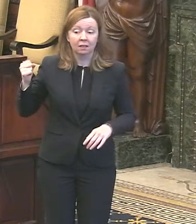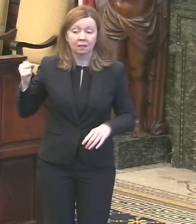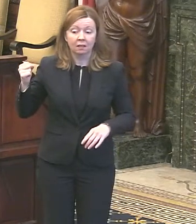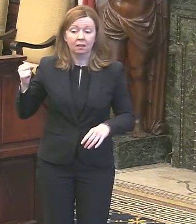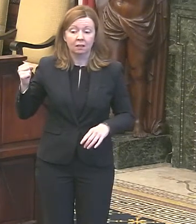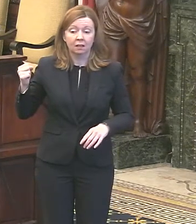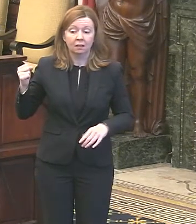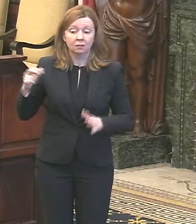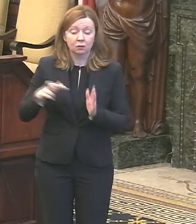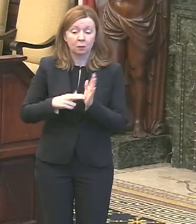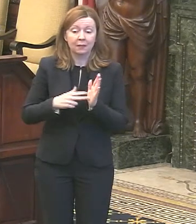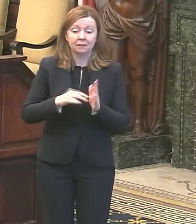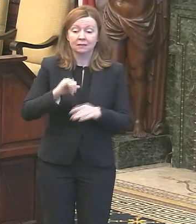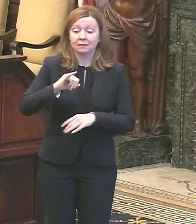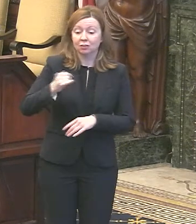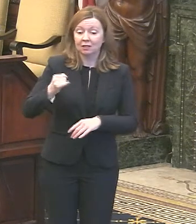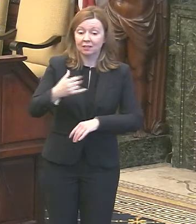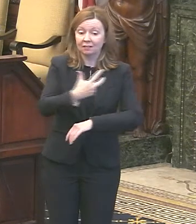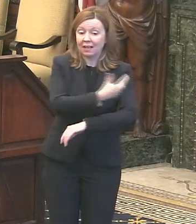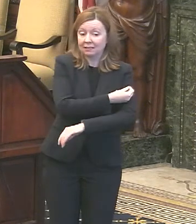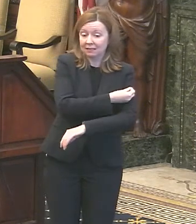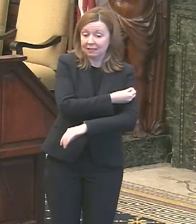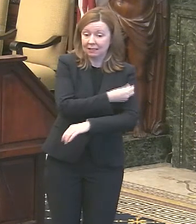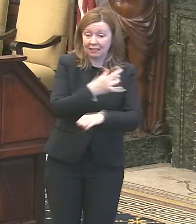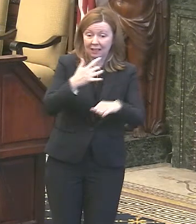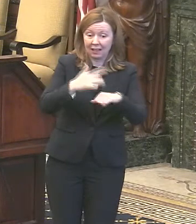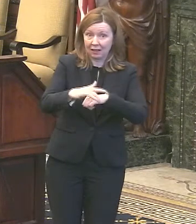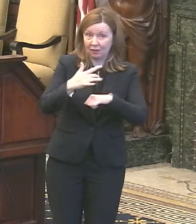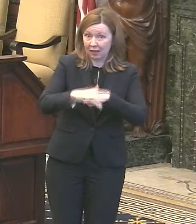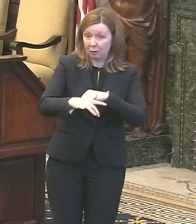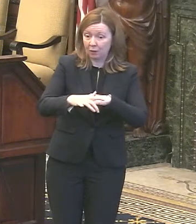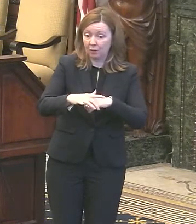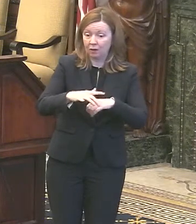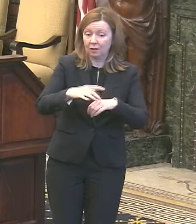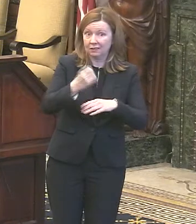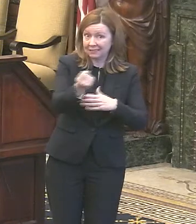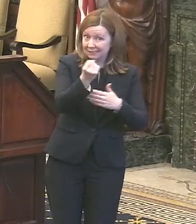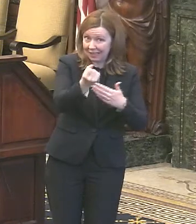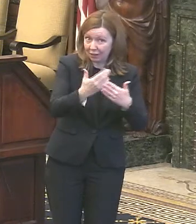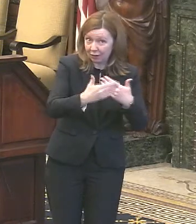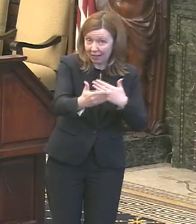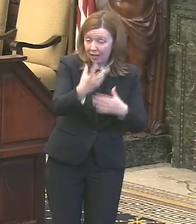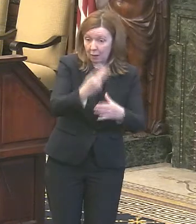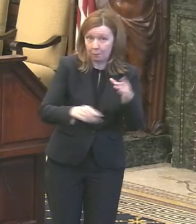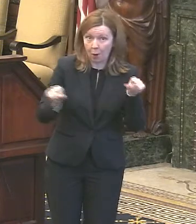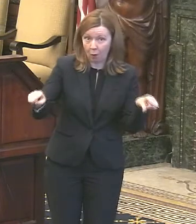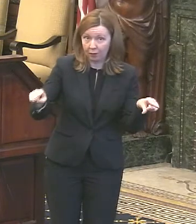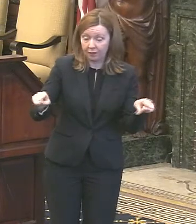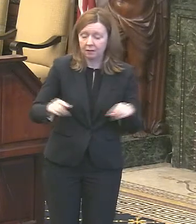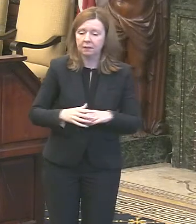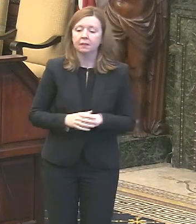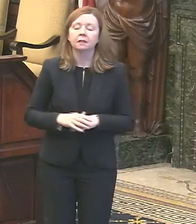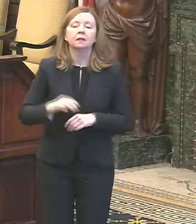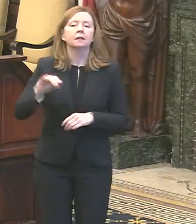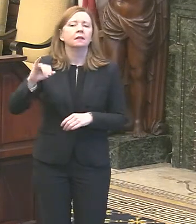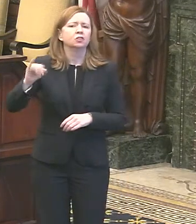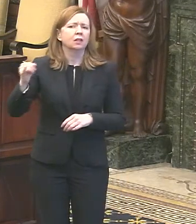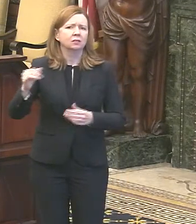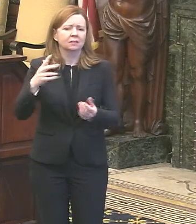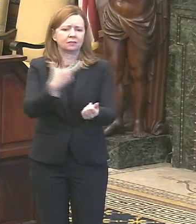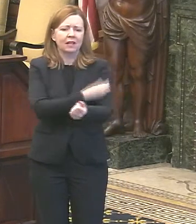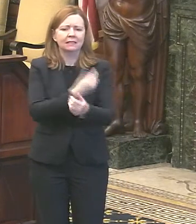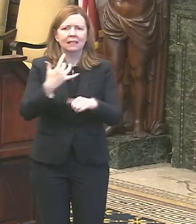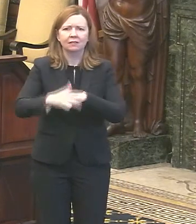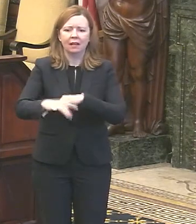question whether the Johnson & Johnson vaccine will be available beginning Saturday on both FEMA sites. The Johnson & Johnson vaccine will be